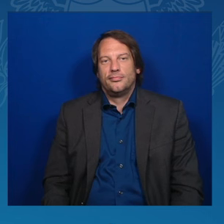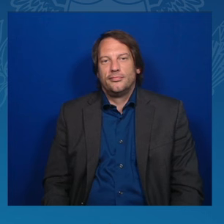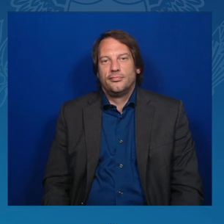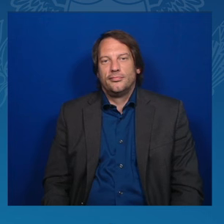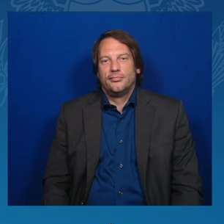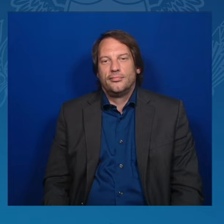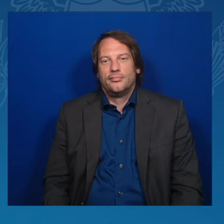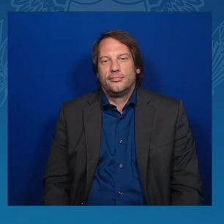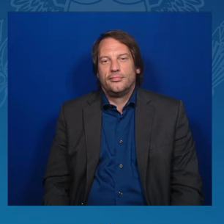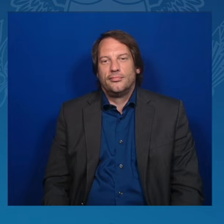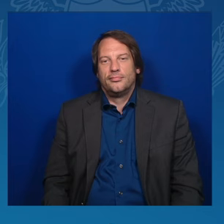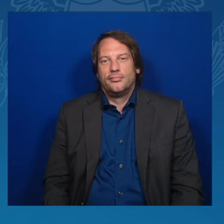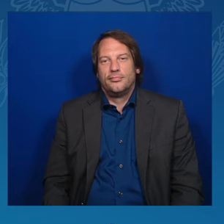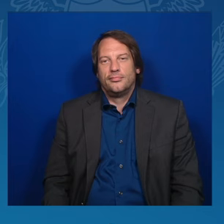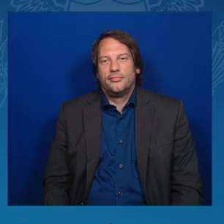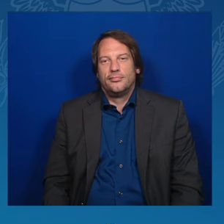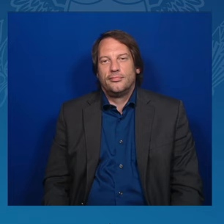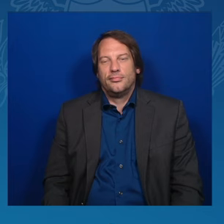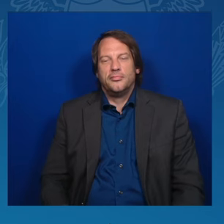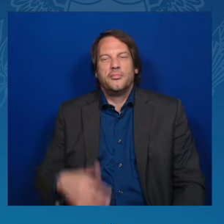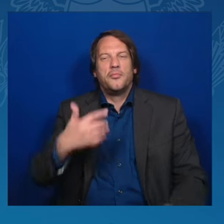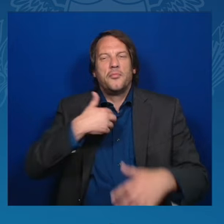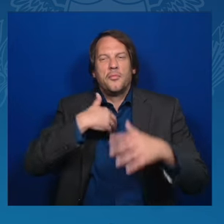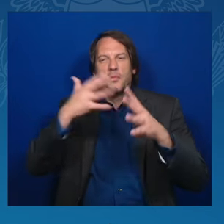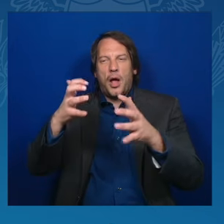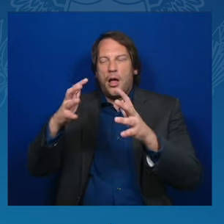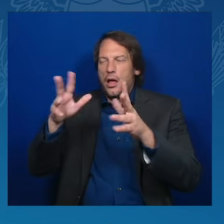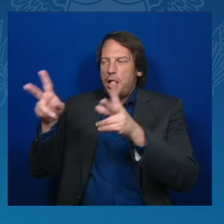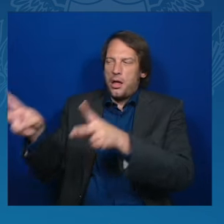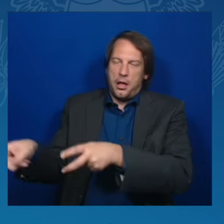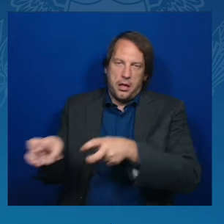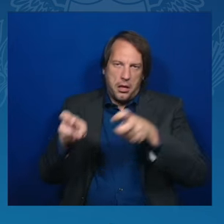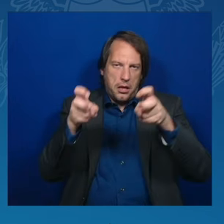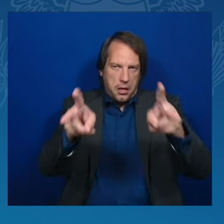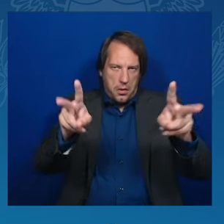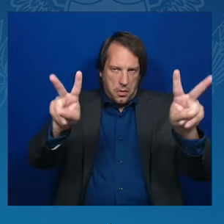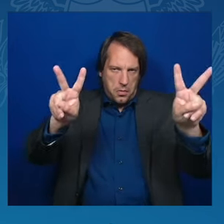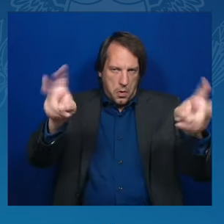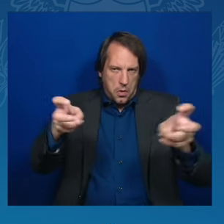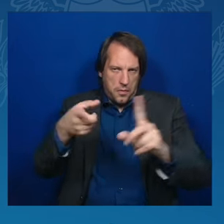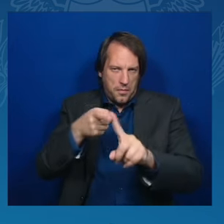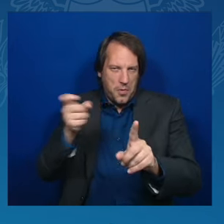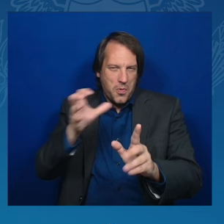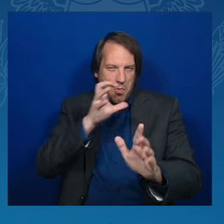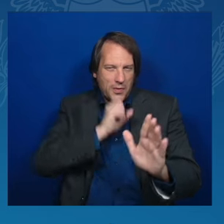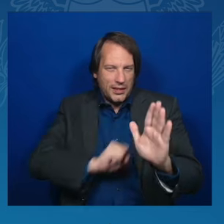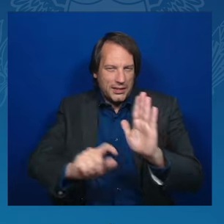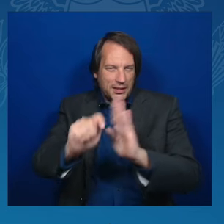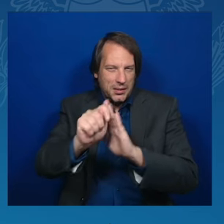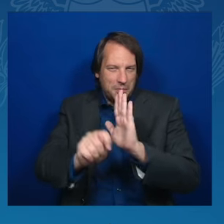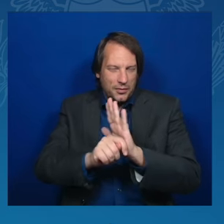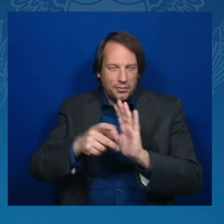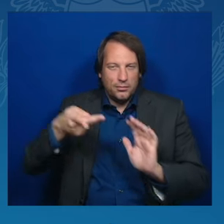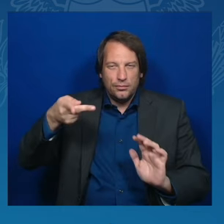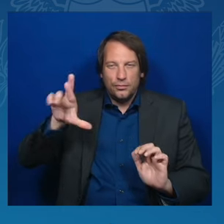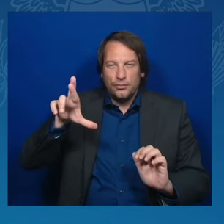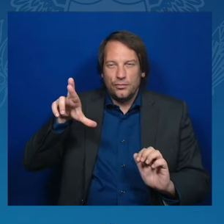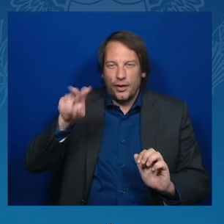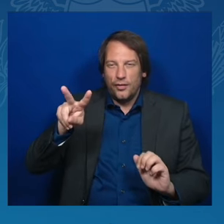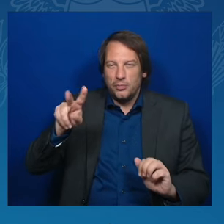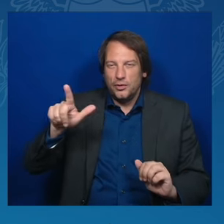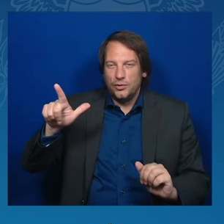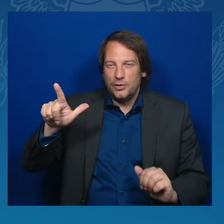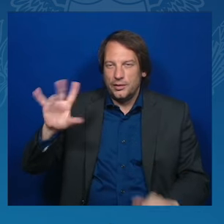Let me quote a phrase in the Old Testament, Proverbs 27. Iron